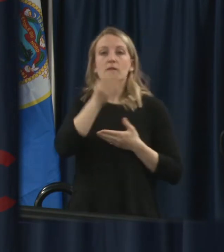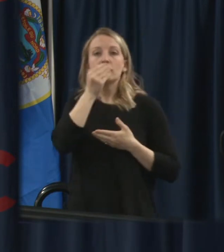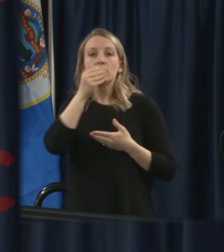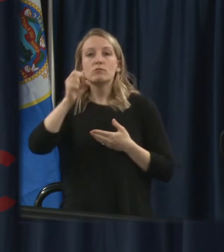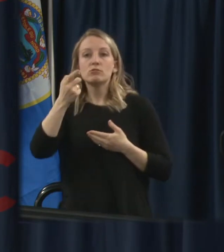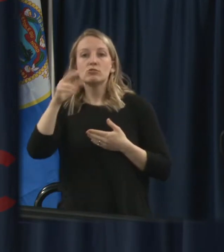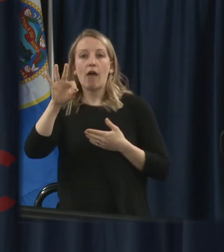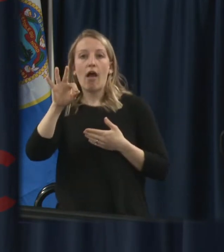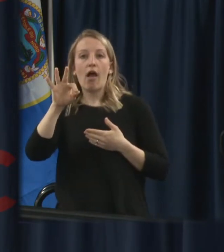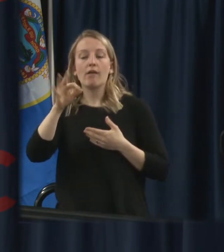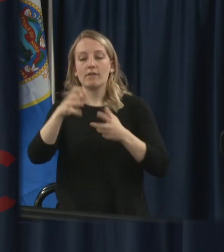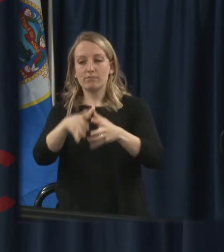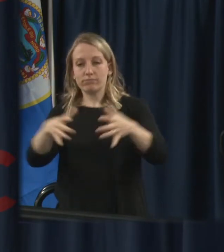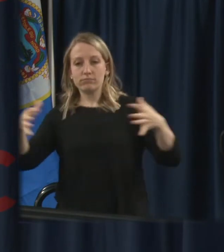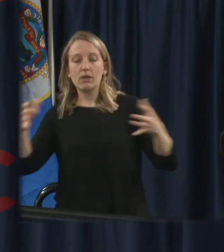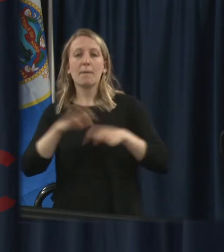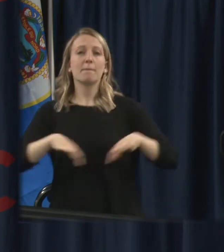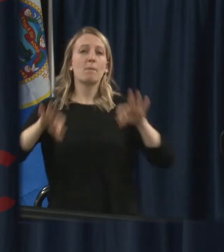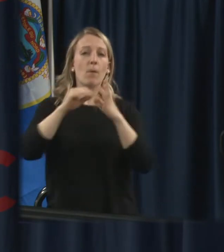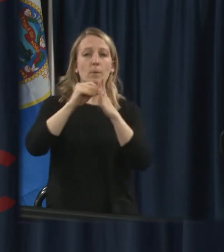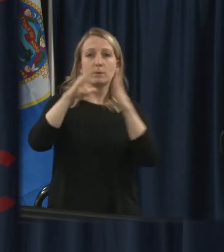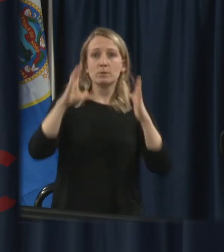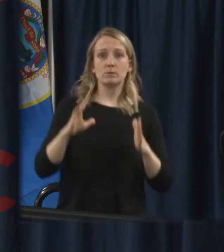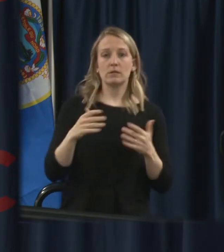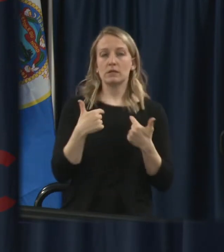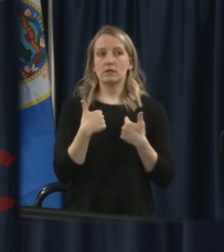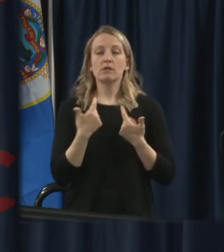that students didn't go hungry with free meals.